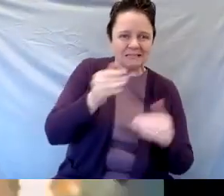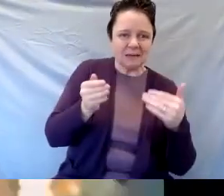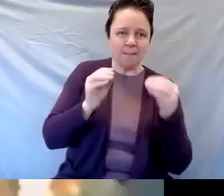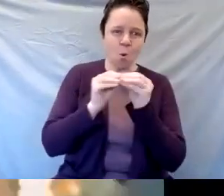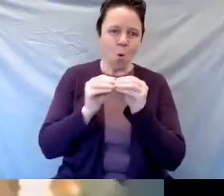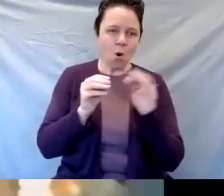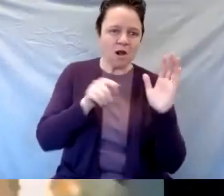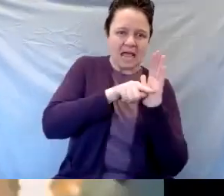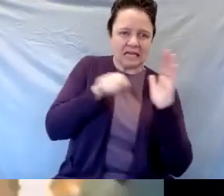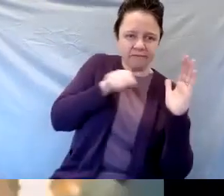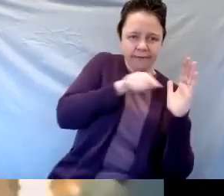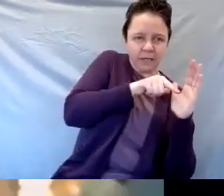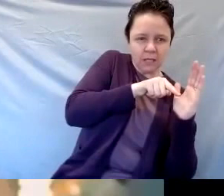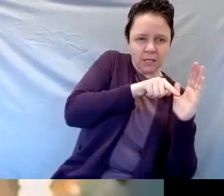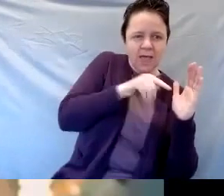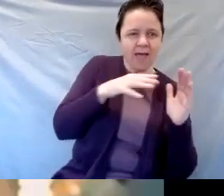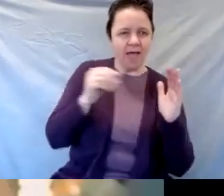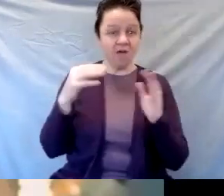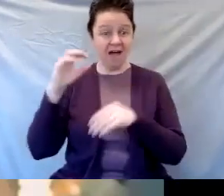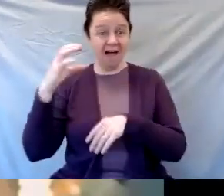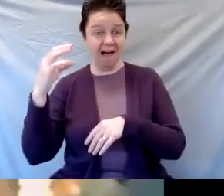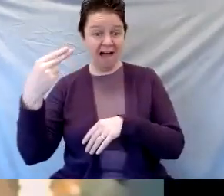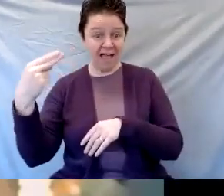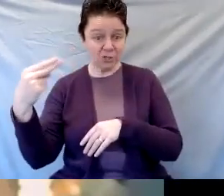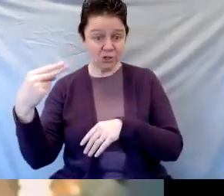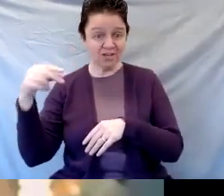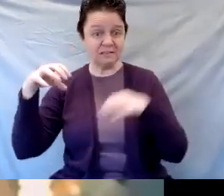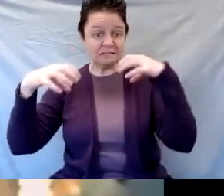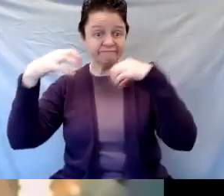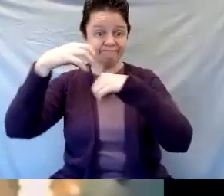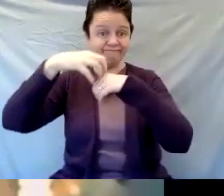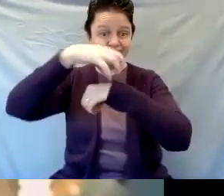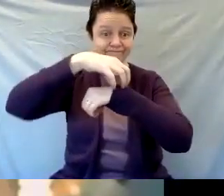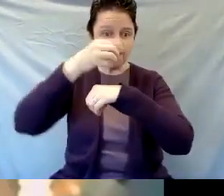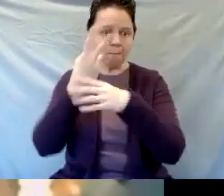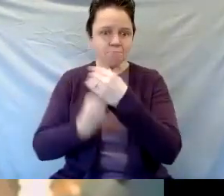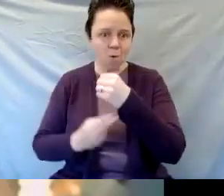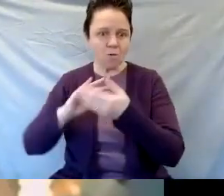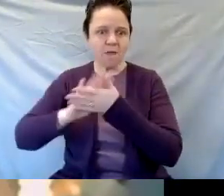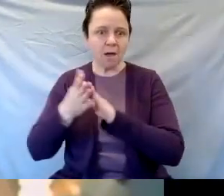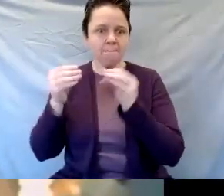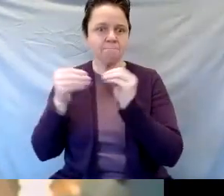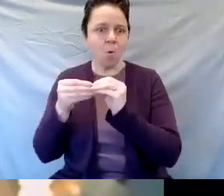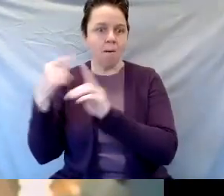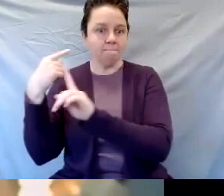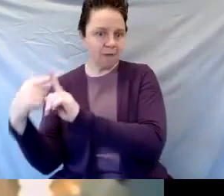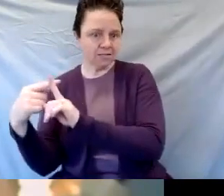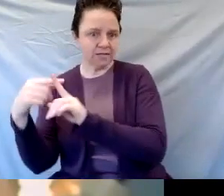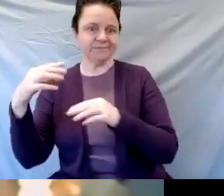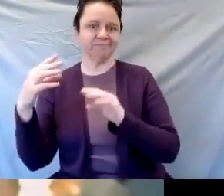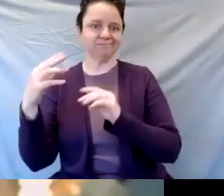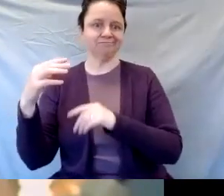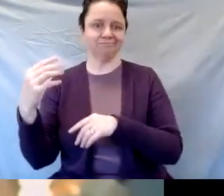in effect is it causes water to be a polar molecule. And what polar molecules really do, especially with water,